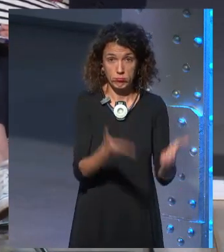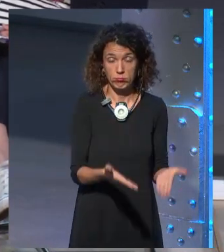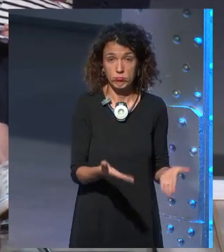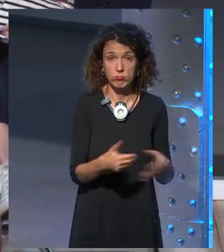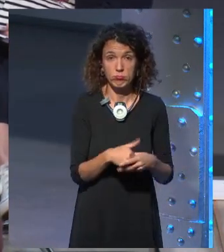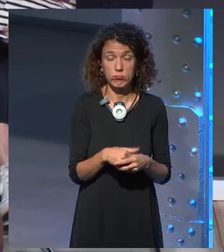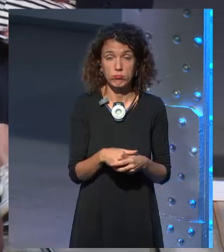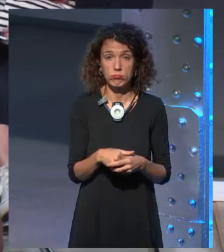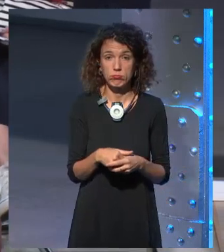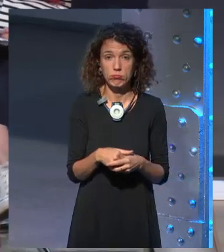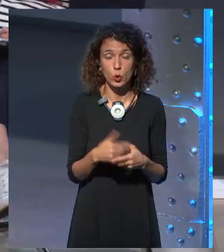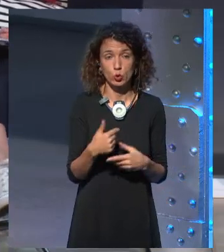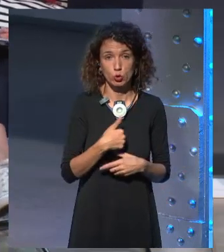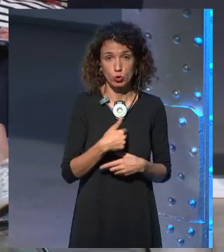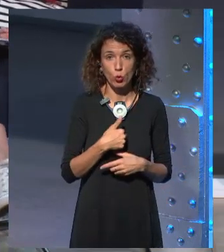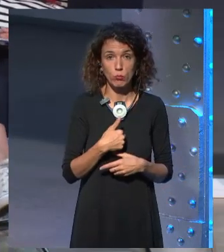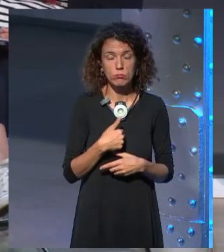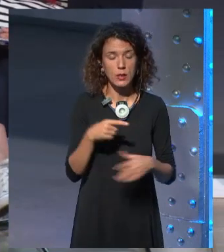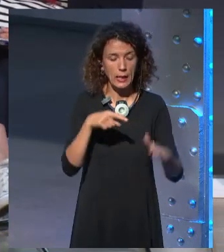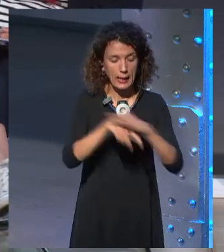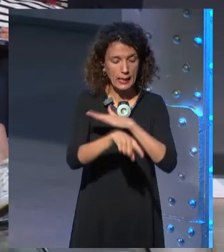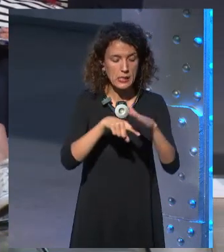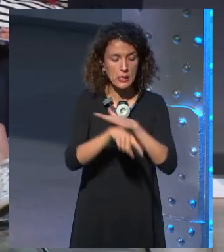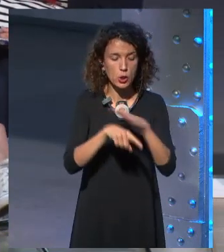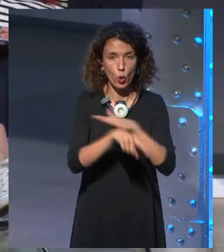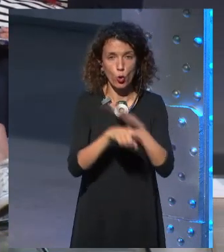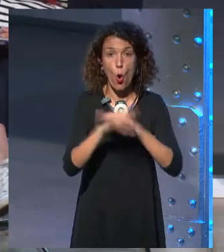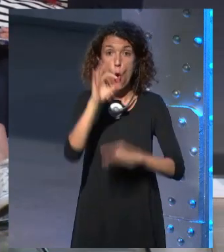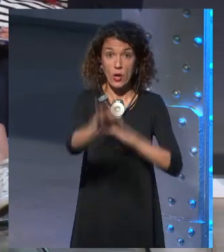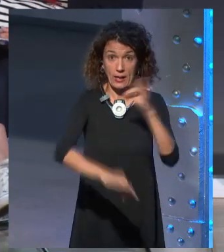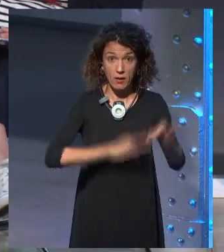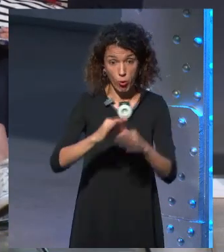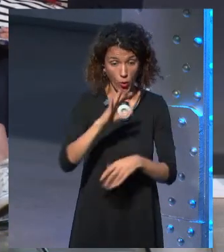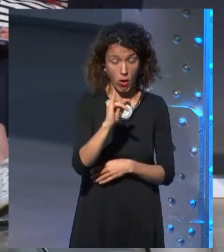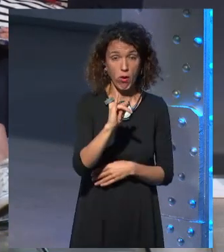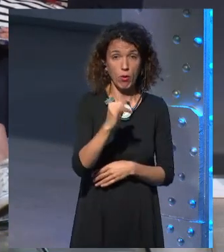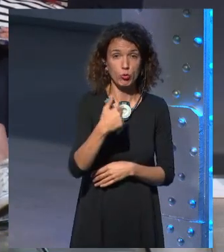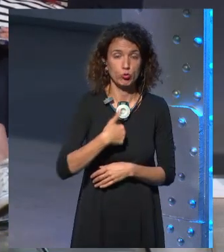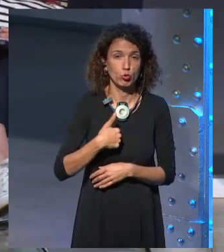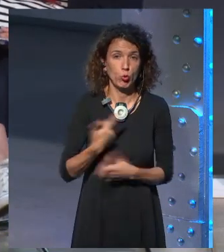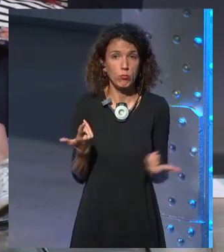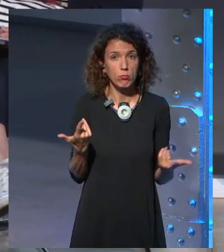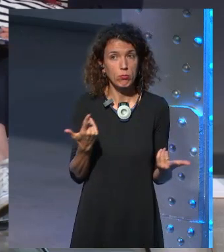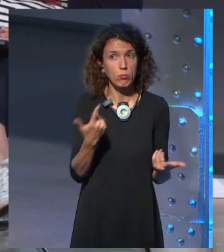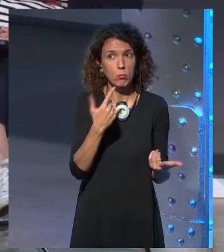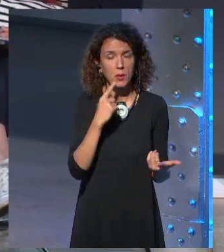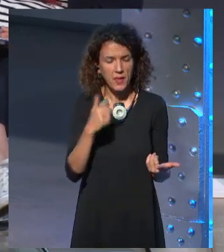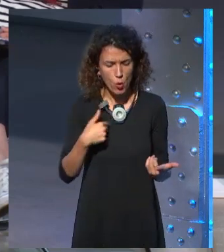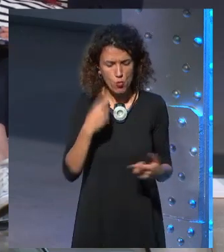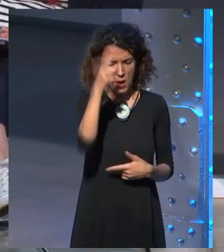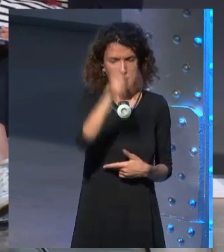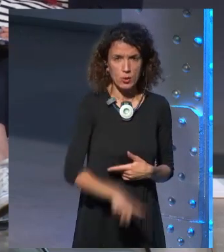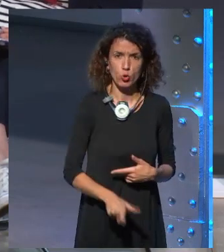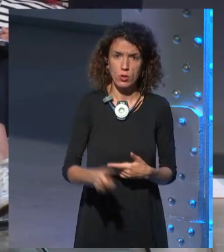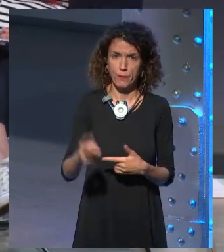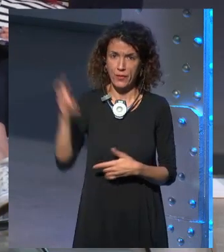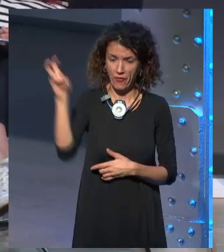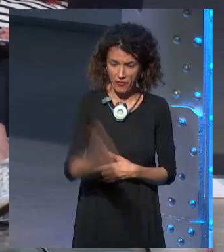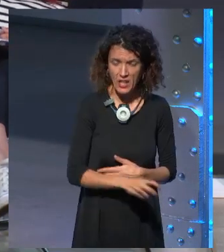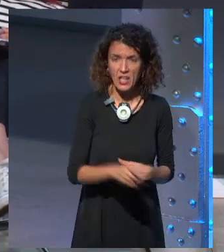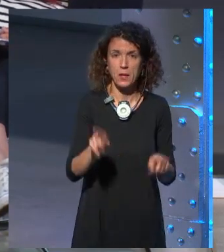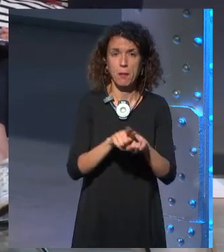and I run an organization, if you asked me, does a person who's coming to apply for a job have an incredible passion and an interest in what